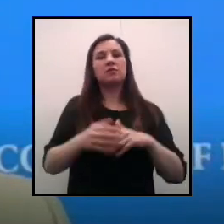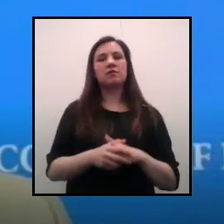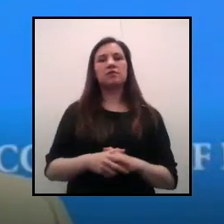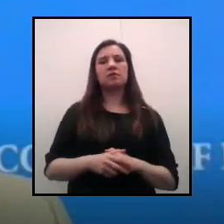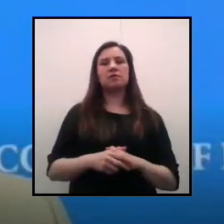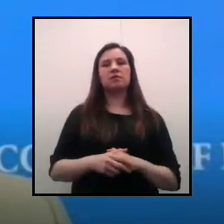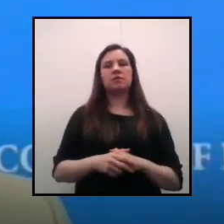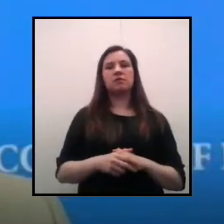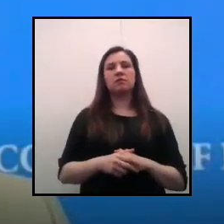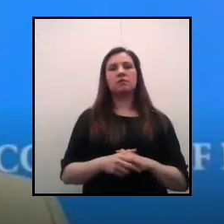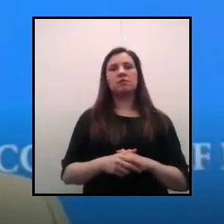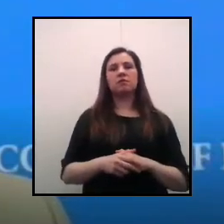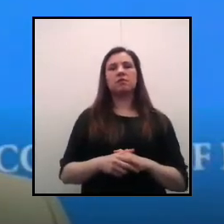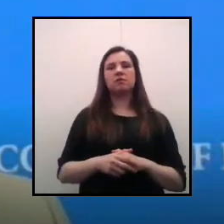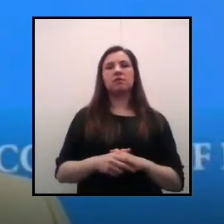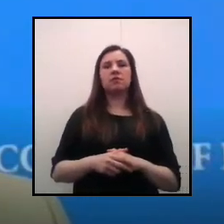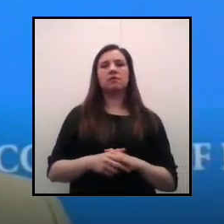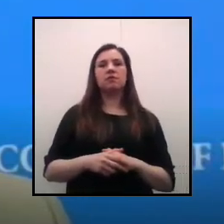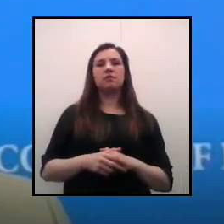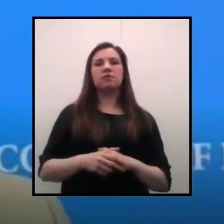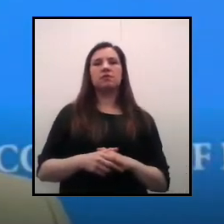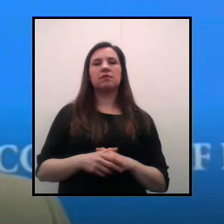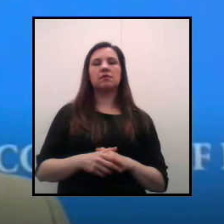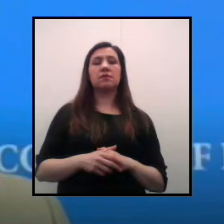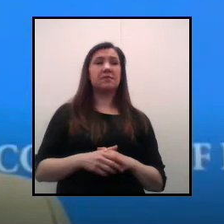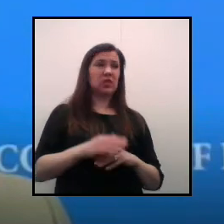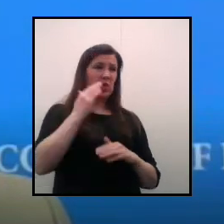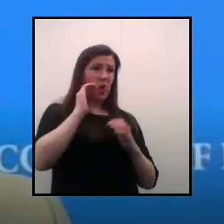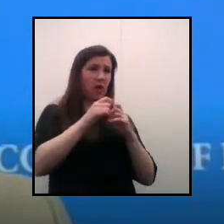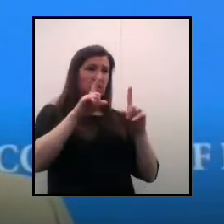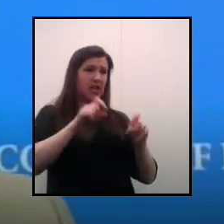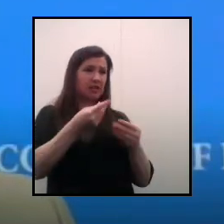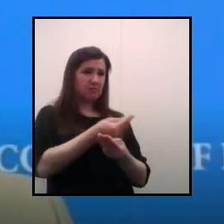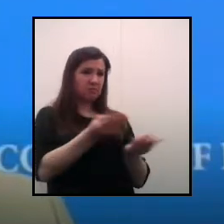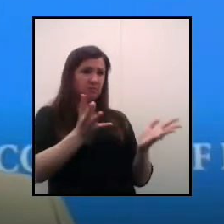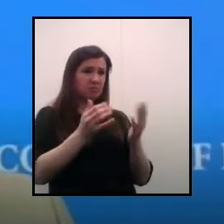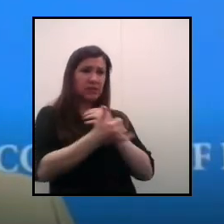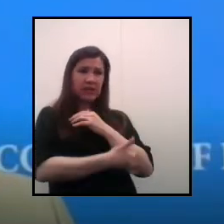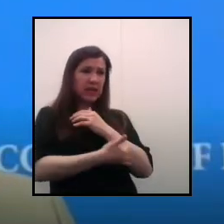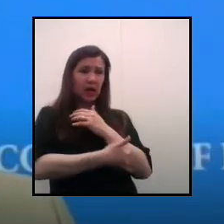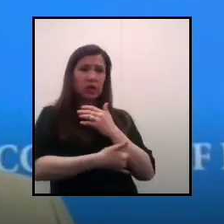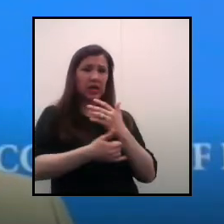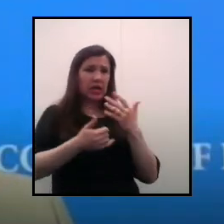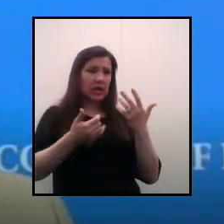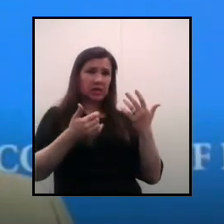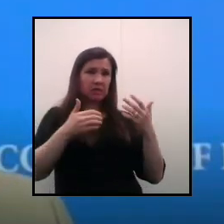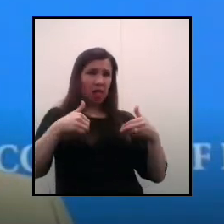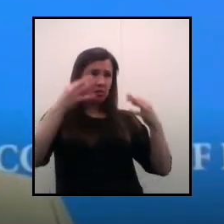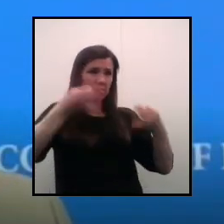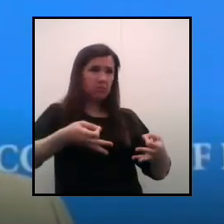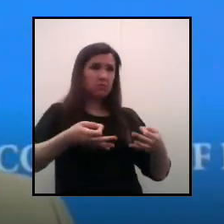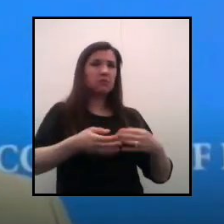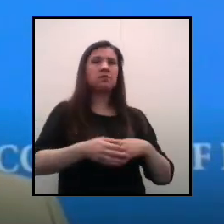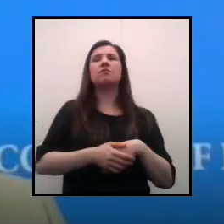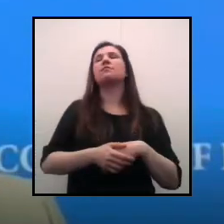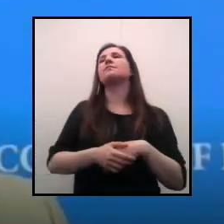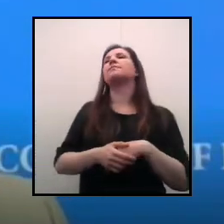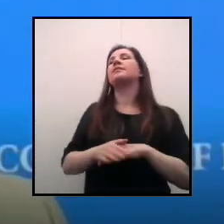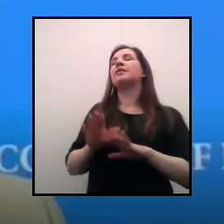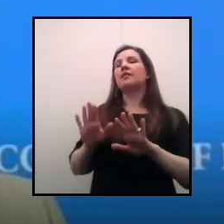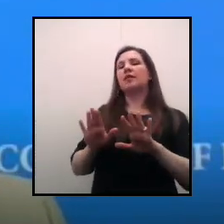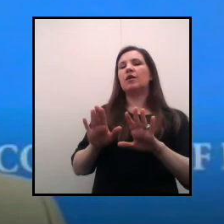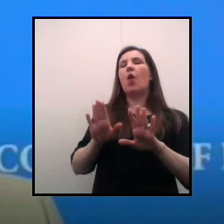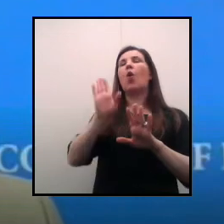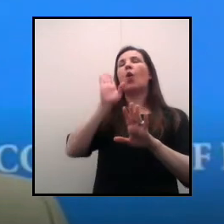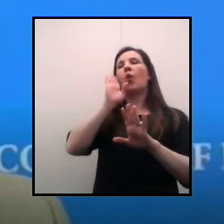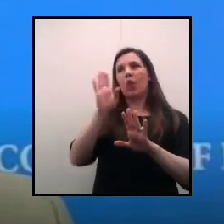And do you know yet as to how those tests are going to be administered by the county, or is that not yet solidified? Once we are, let's put it this way, we